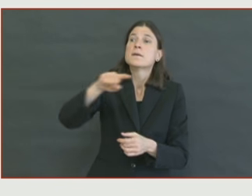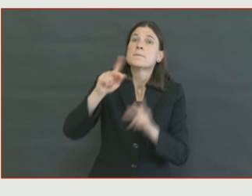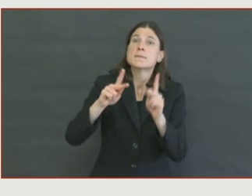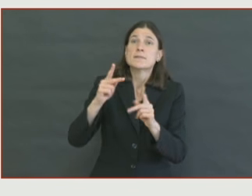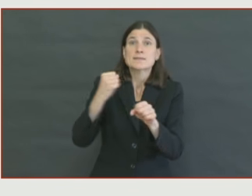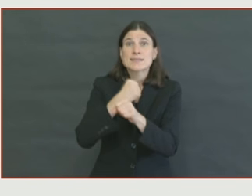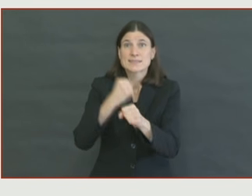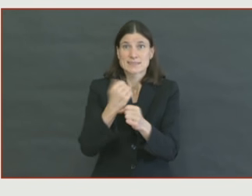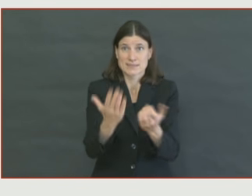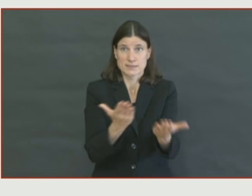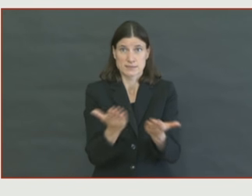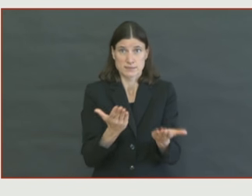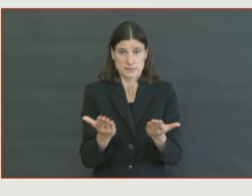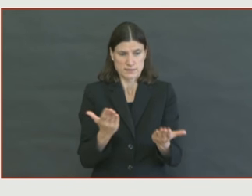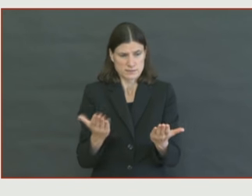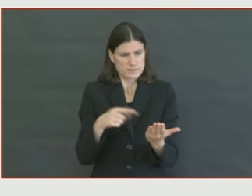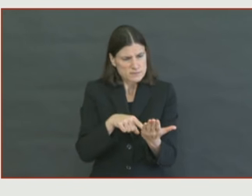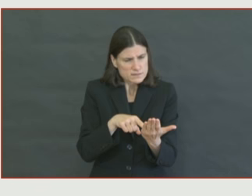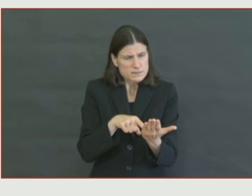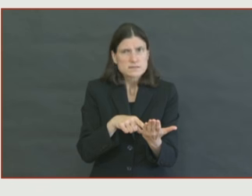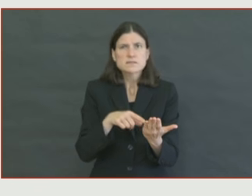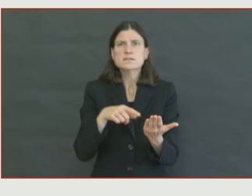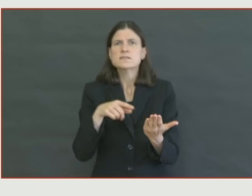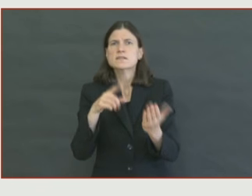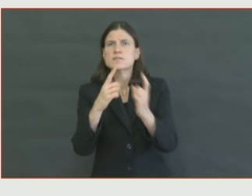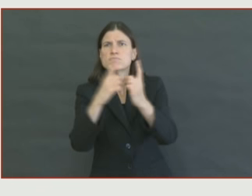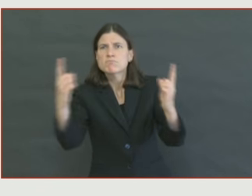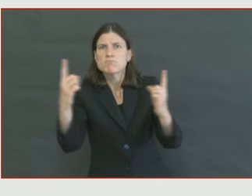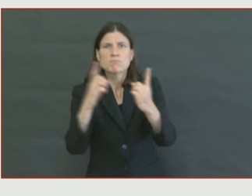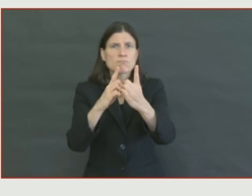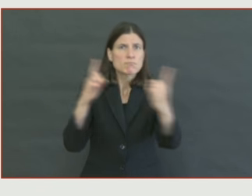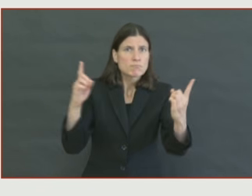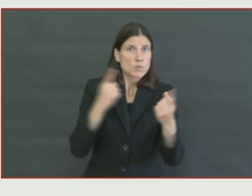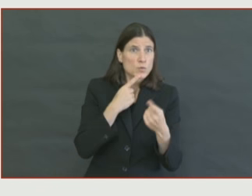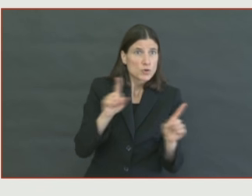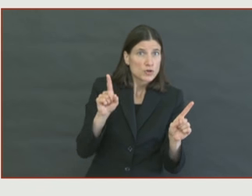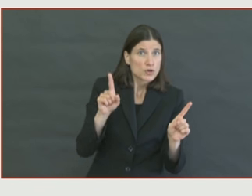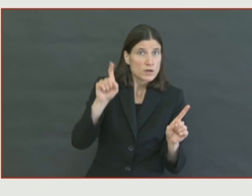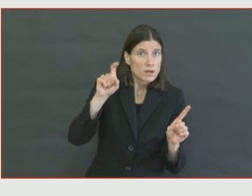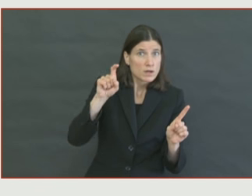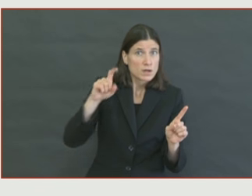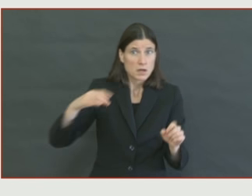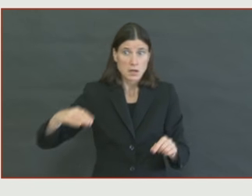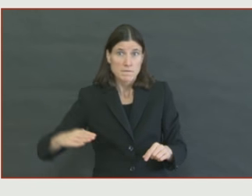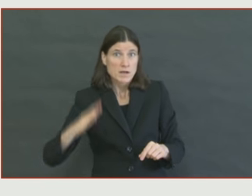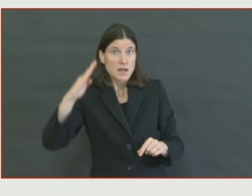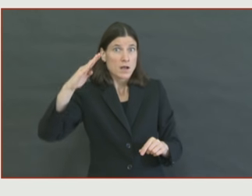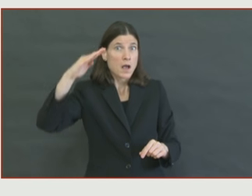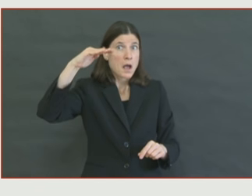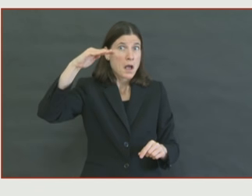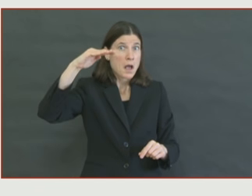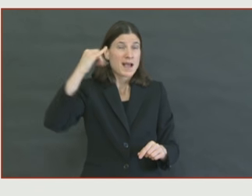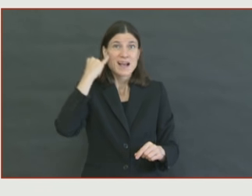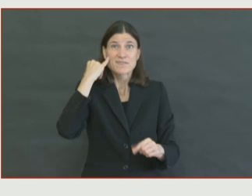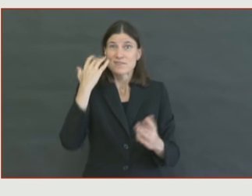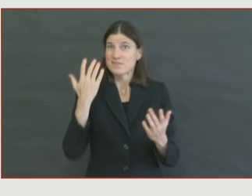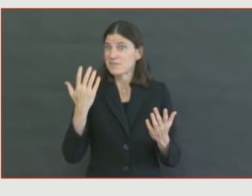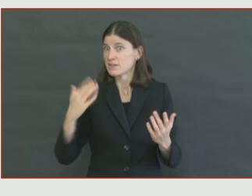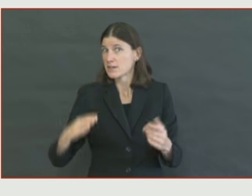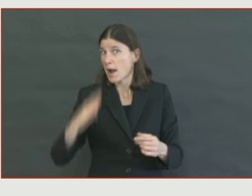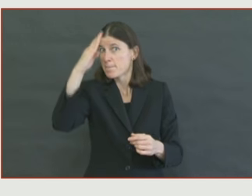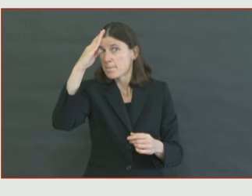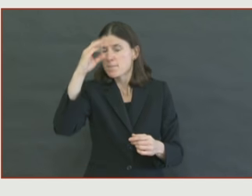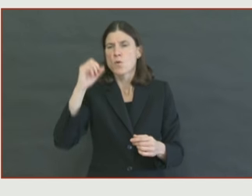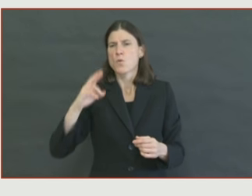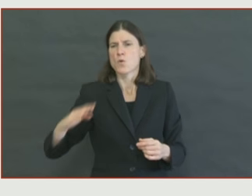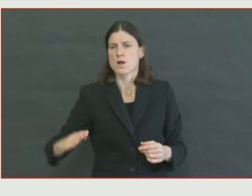would be, our models showed some pretty scary scenarios. You know, we put in place, I put in place